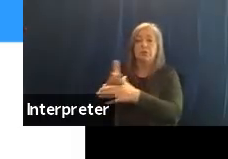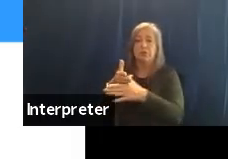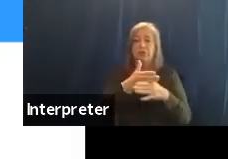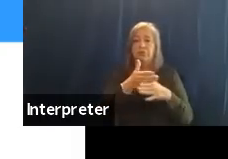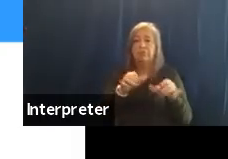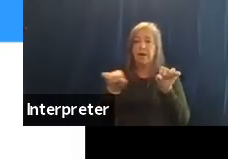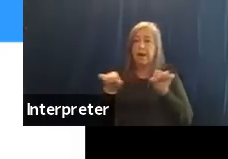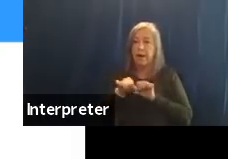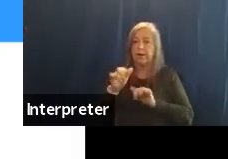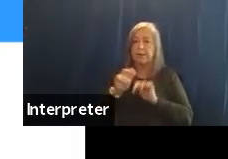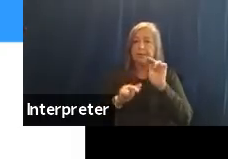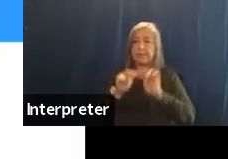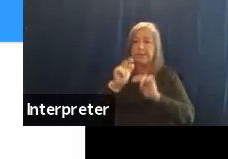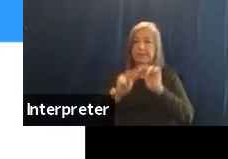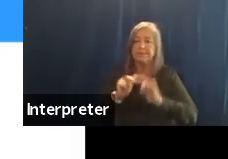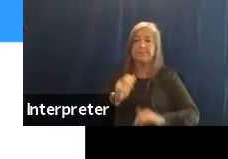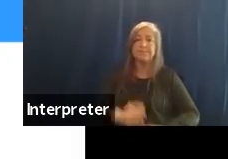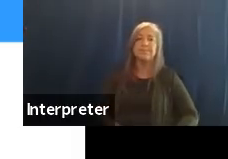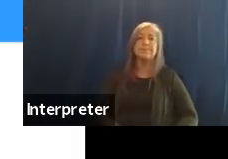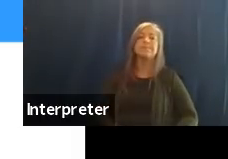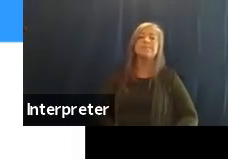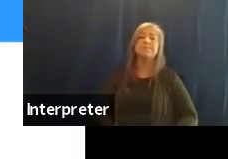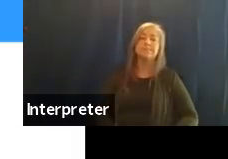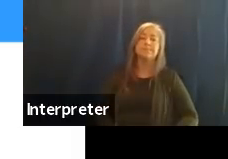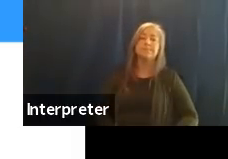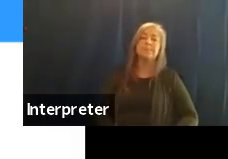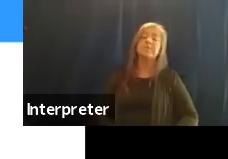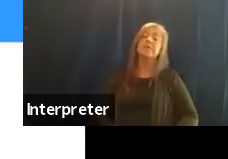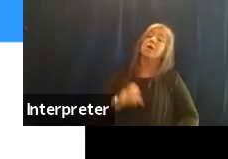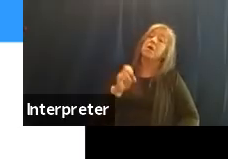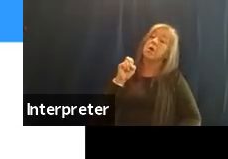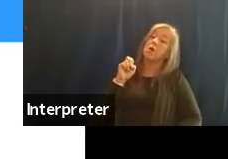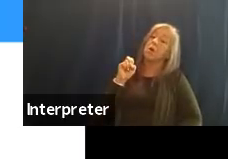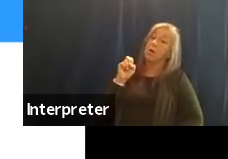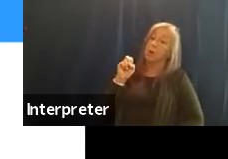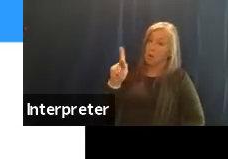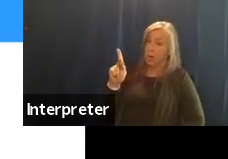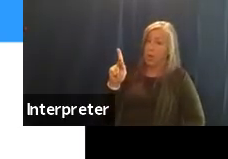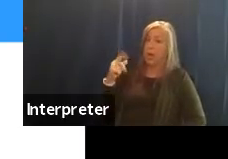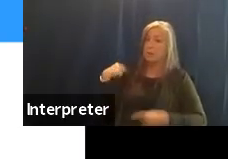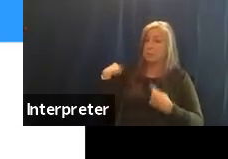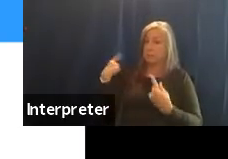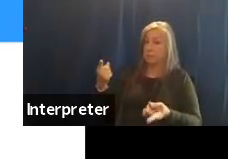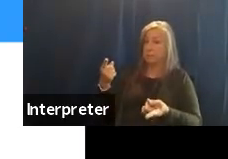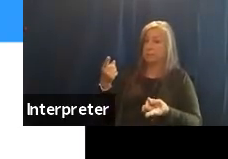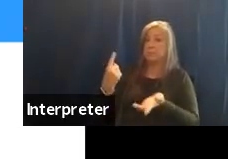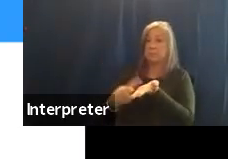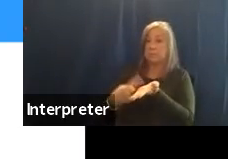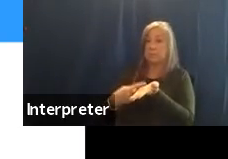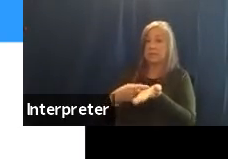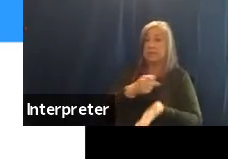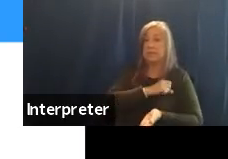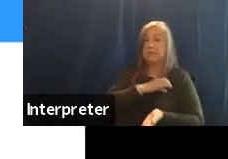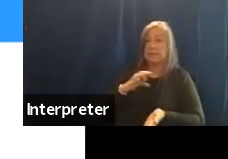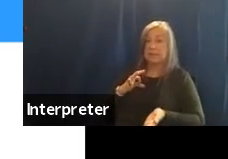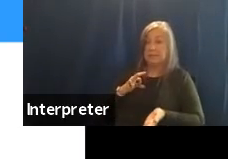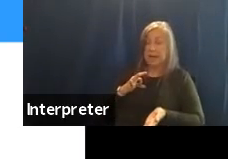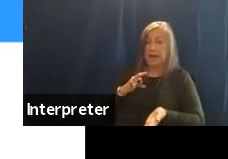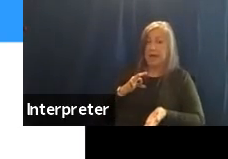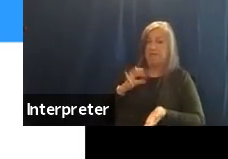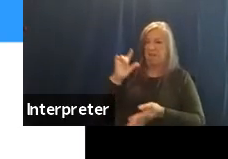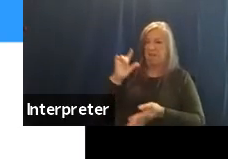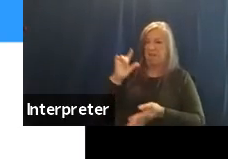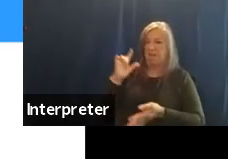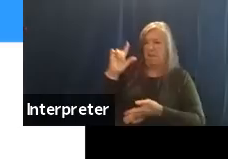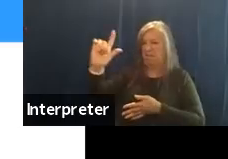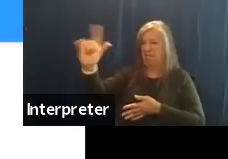talking about employees now, but later we will talk about students coming in and out of the buildings. But what about employees? What protocol